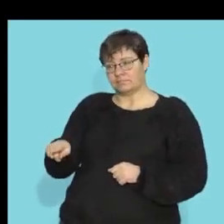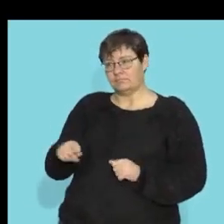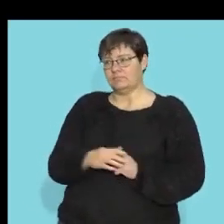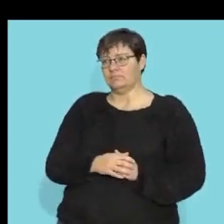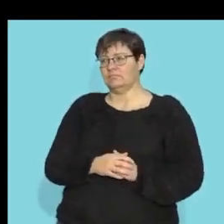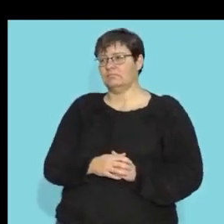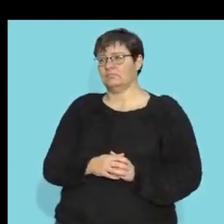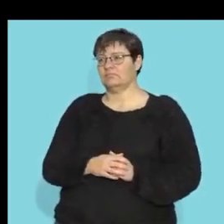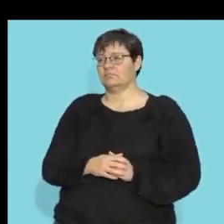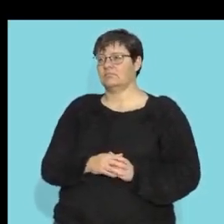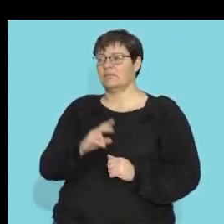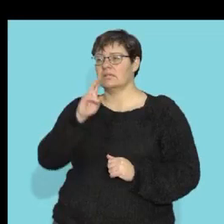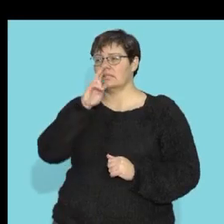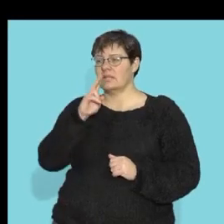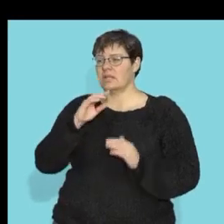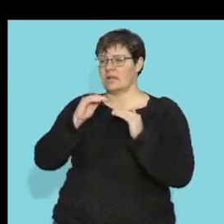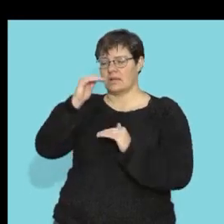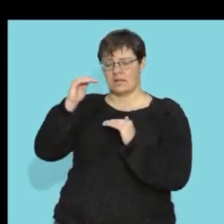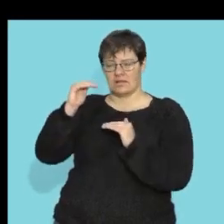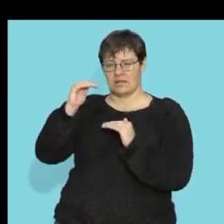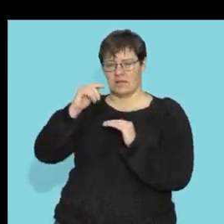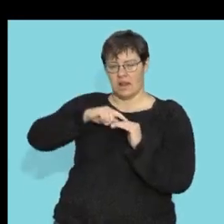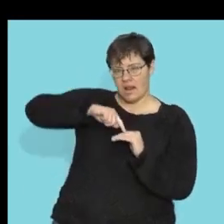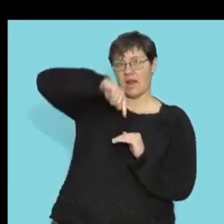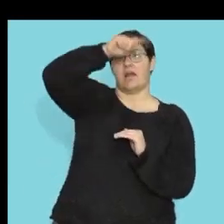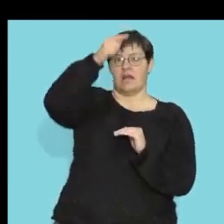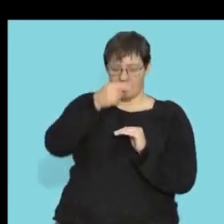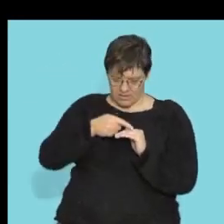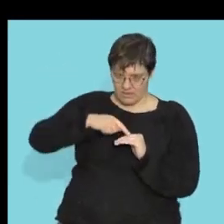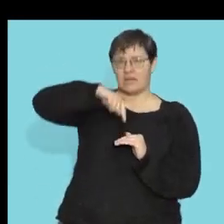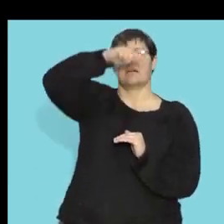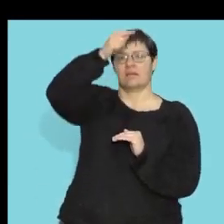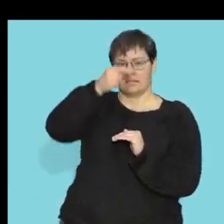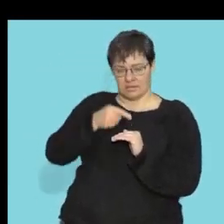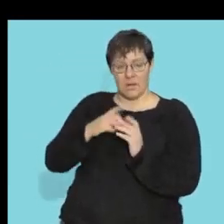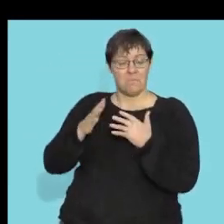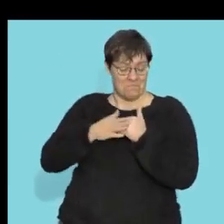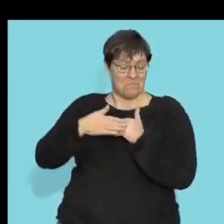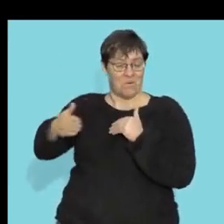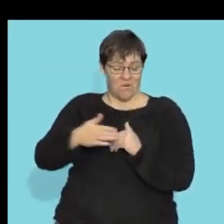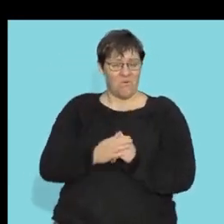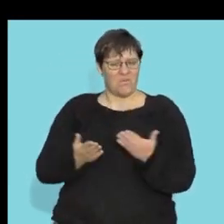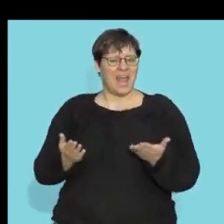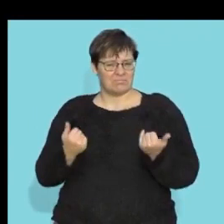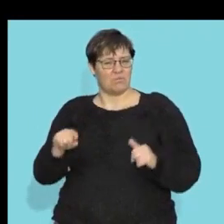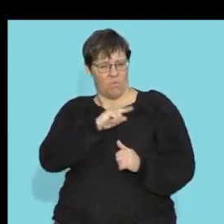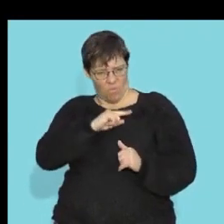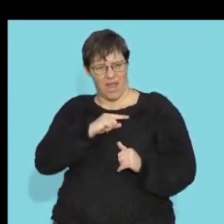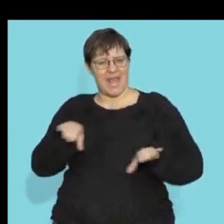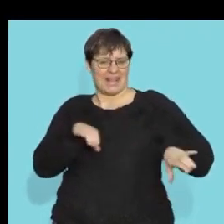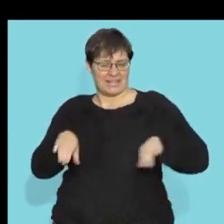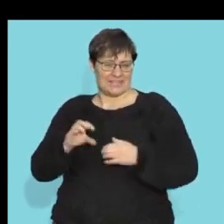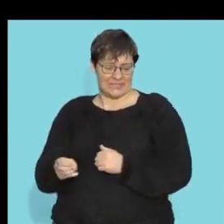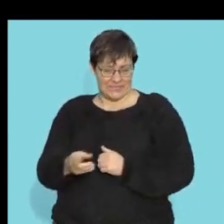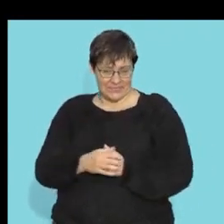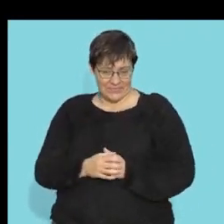have a look here, we can see these lines are much greater volume. Which would we expect when she is